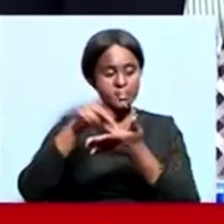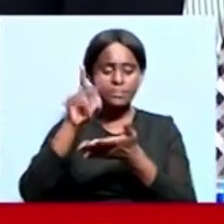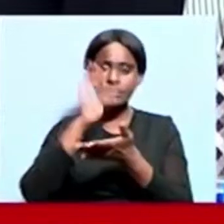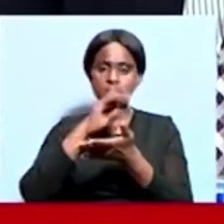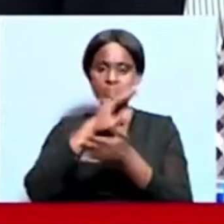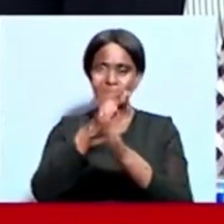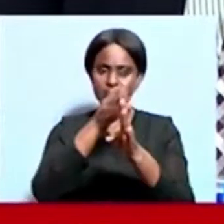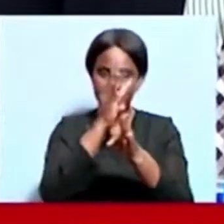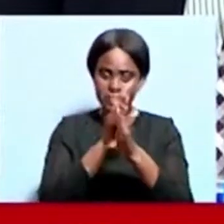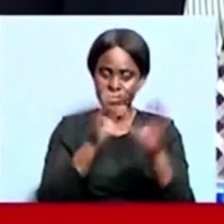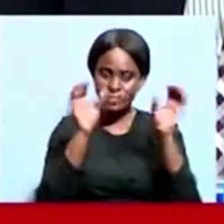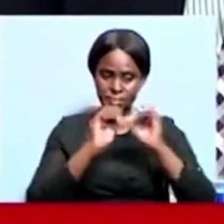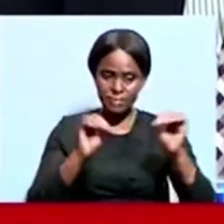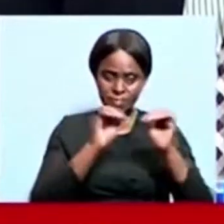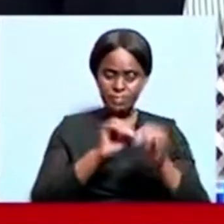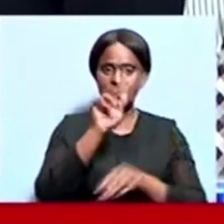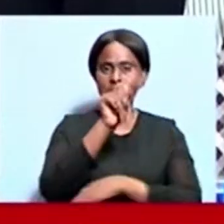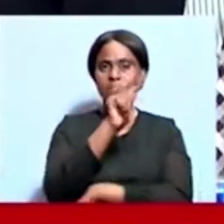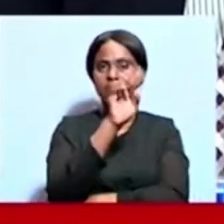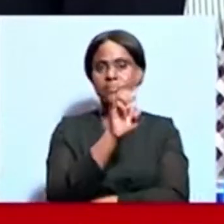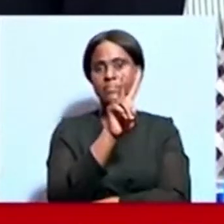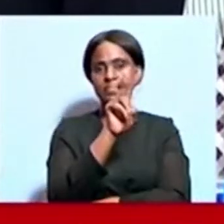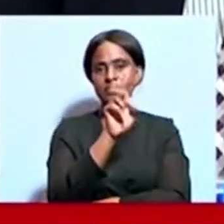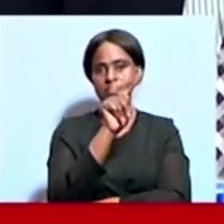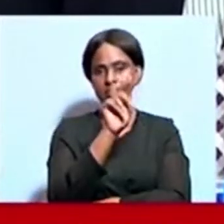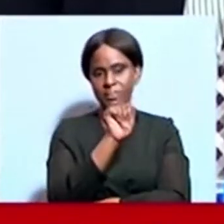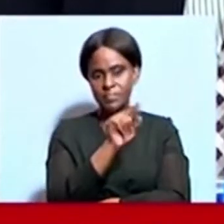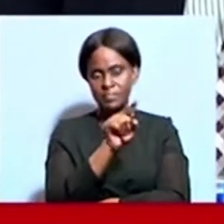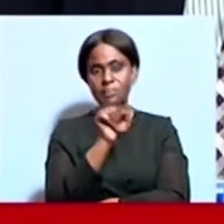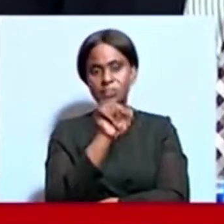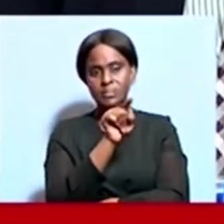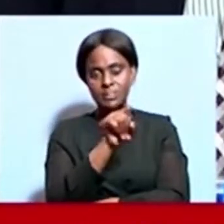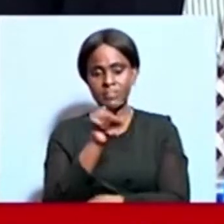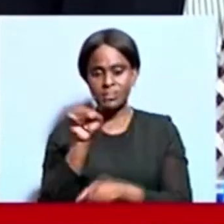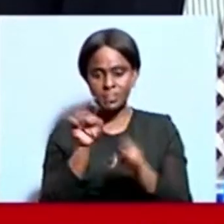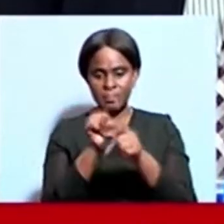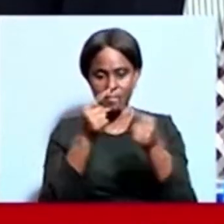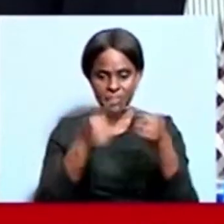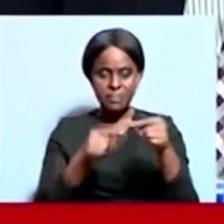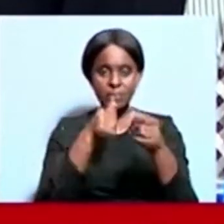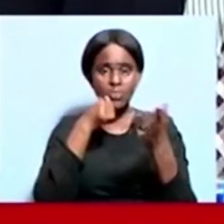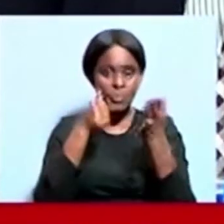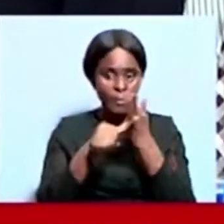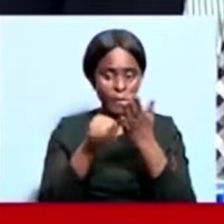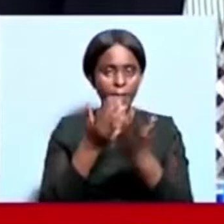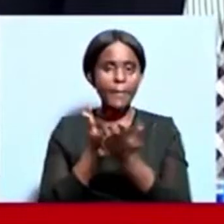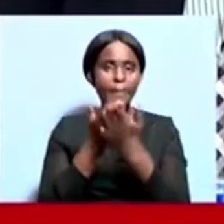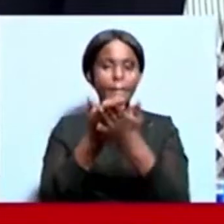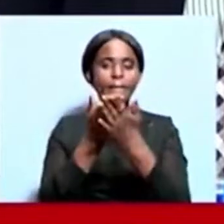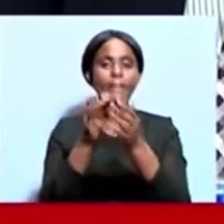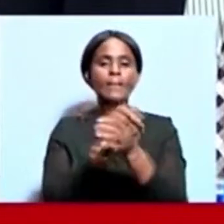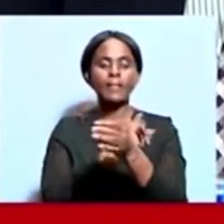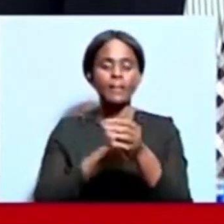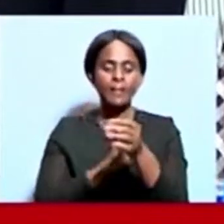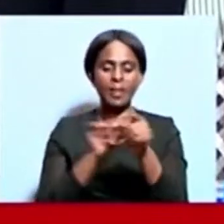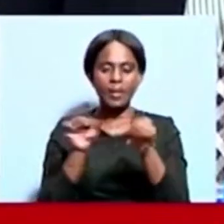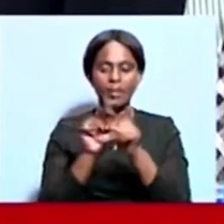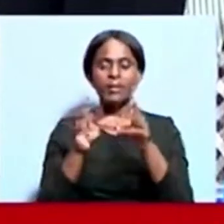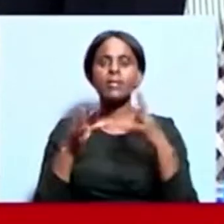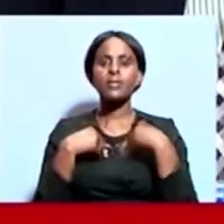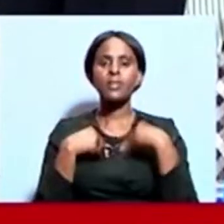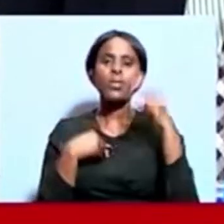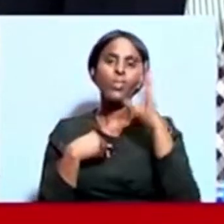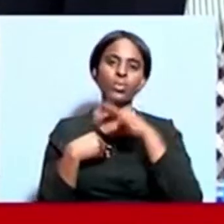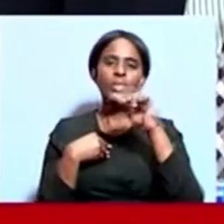a non-TVETA accredited institution, and this was done based on a letter submitted by the institution, being an acknowledgement